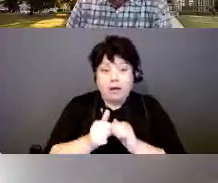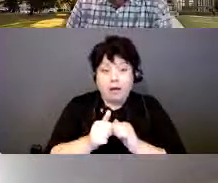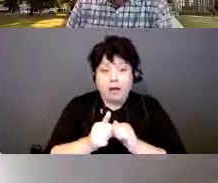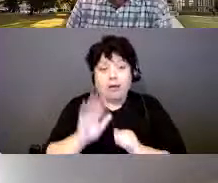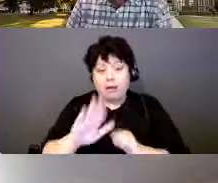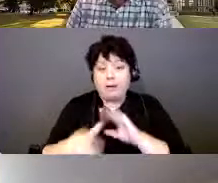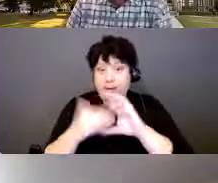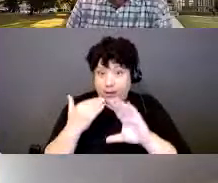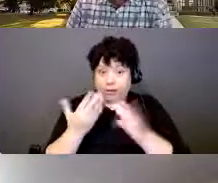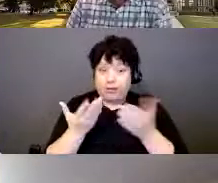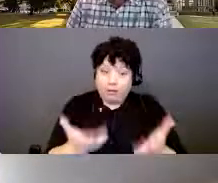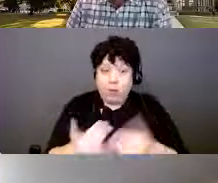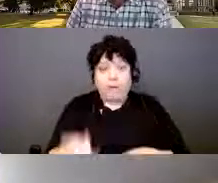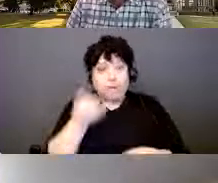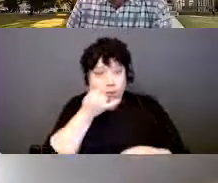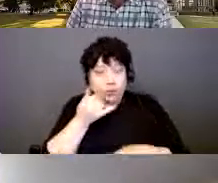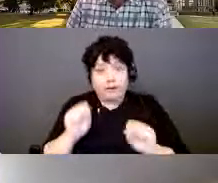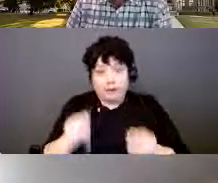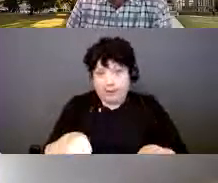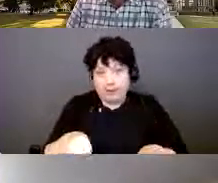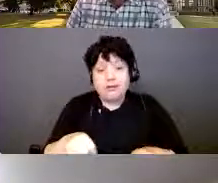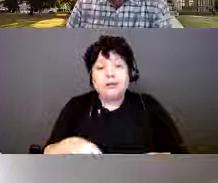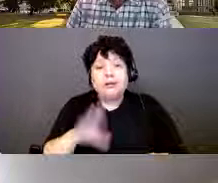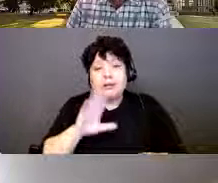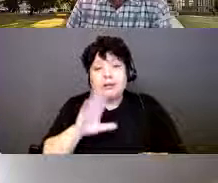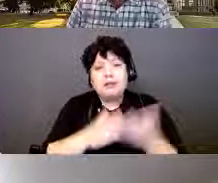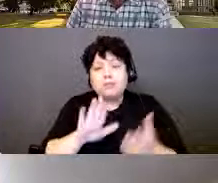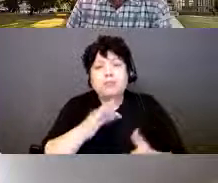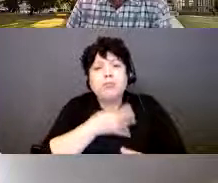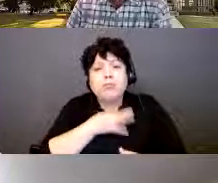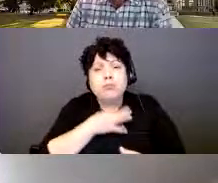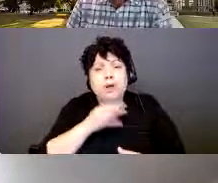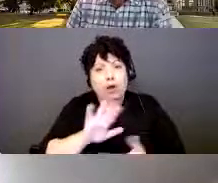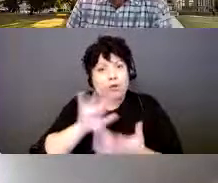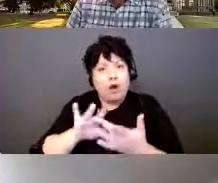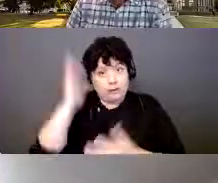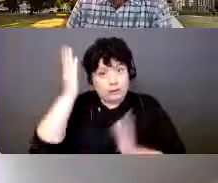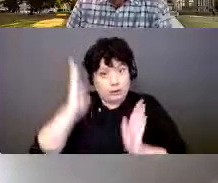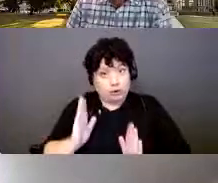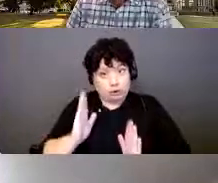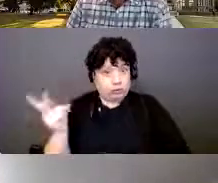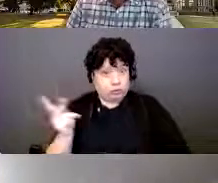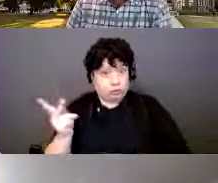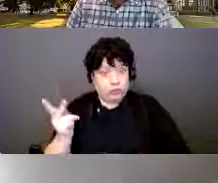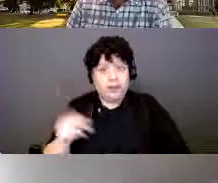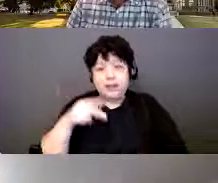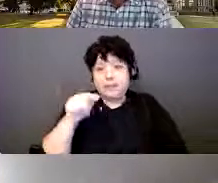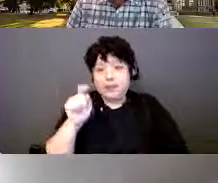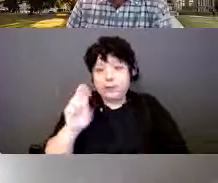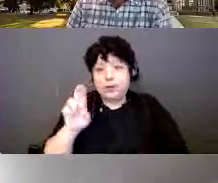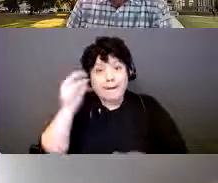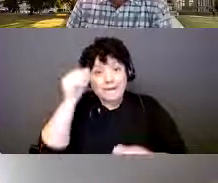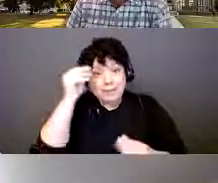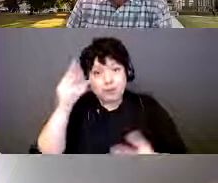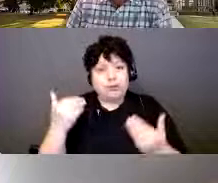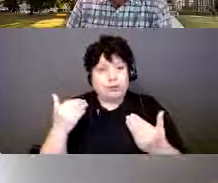information. Some people were asking about the contact for our speakers. So I did share, I know Peter's information is